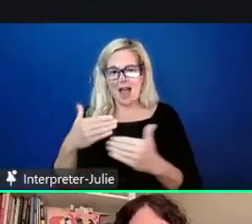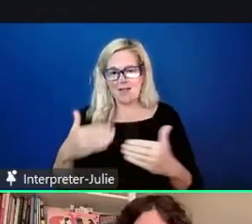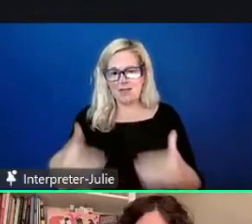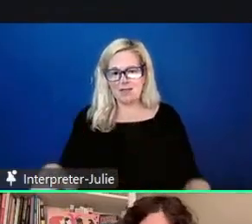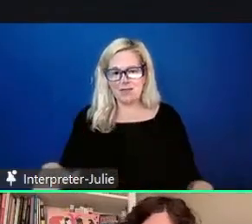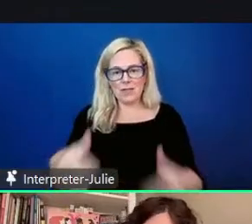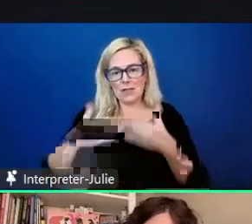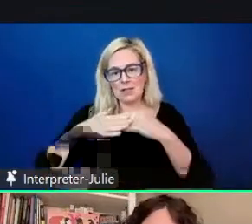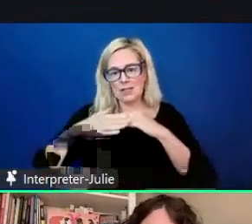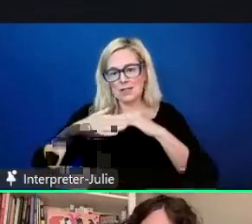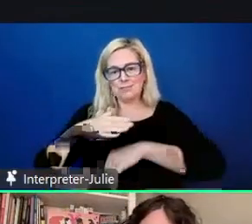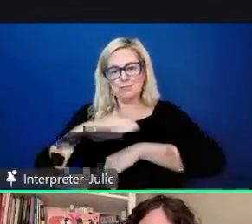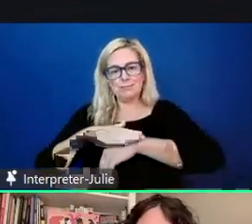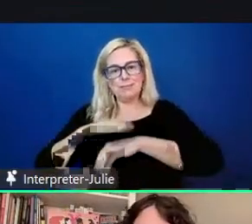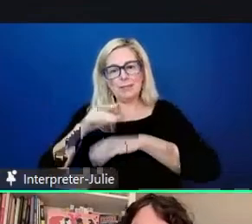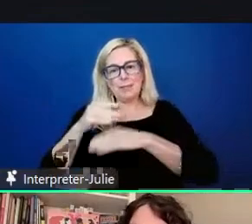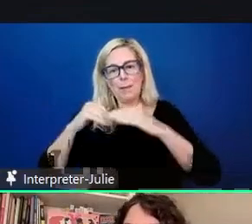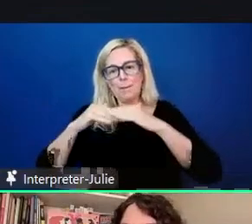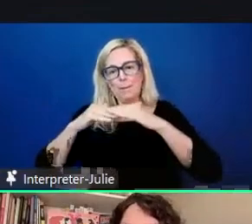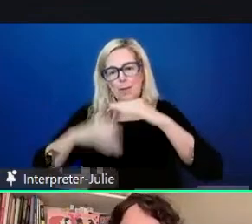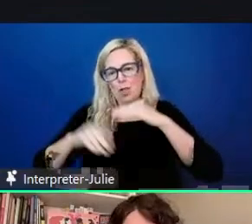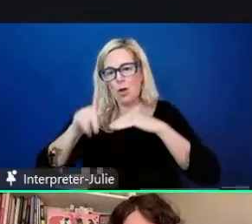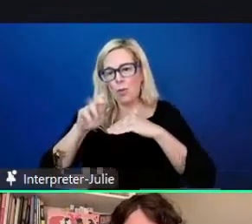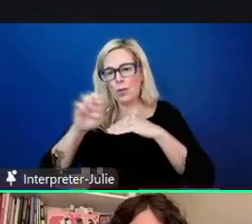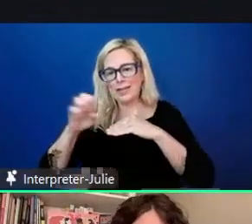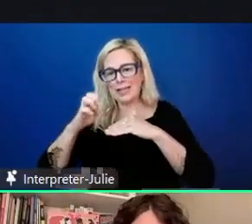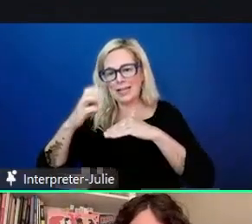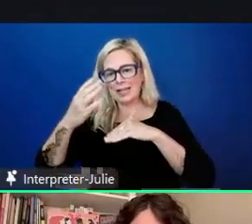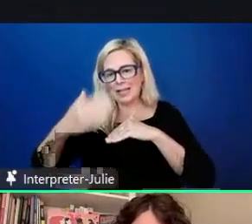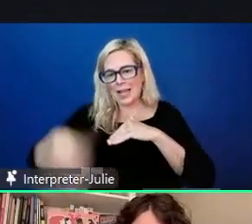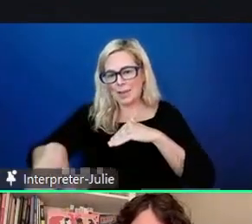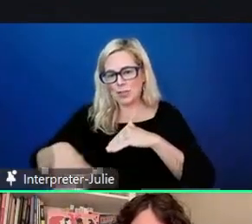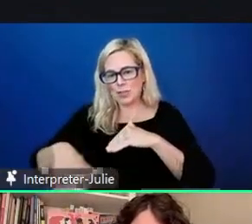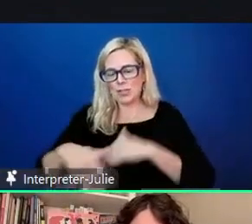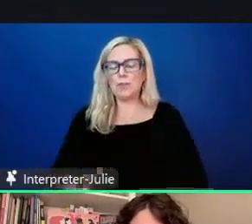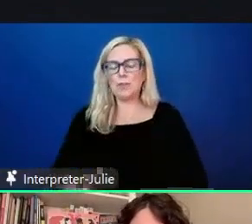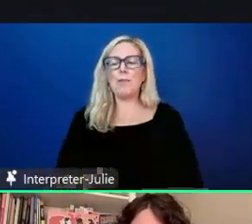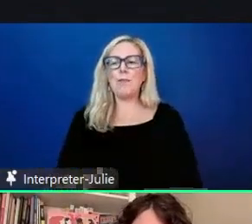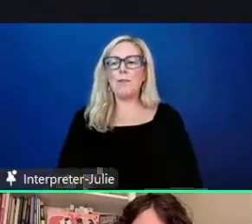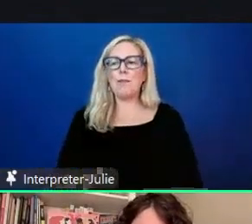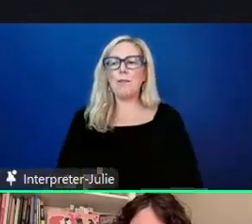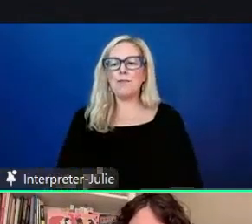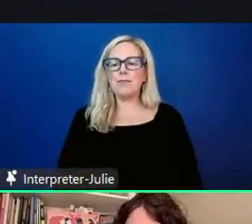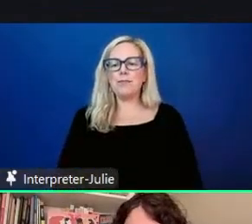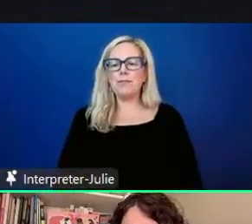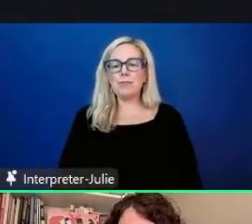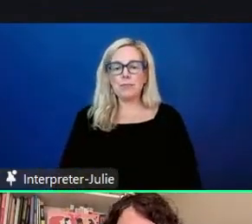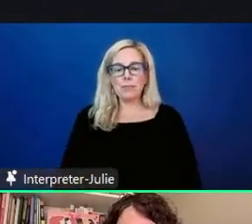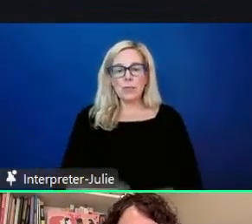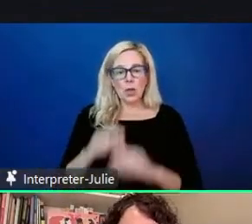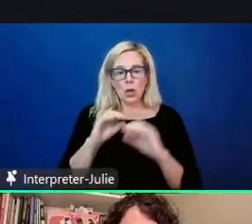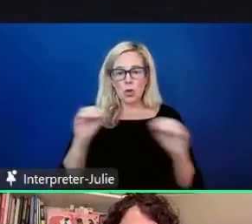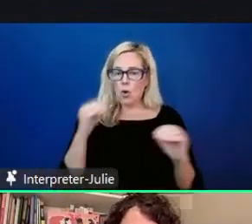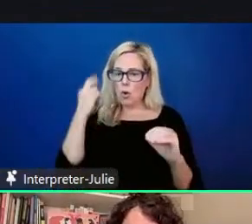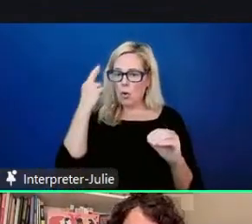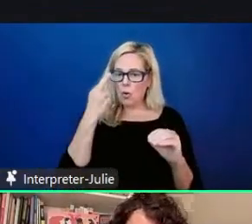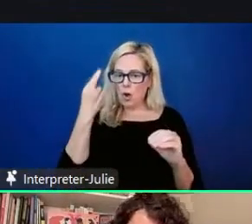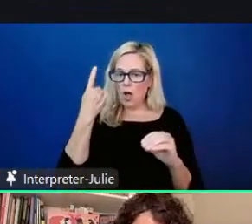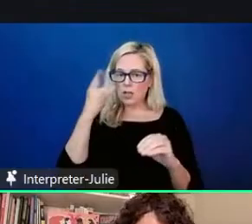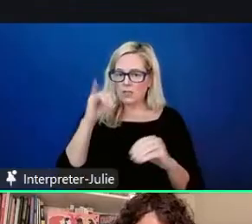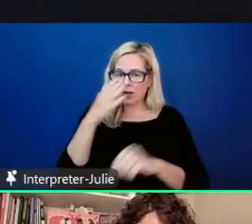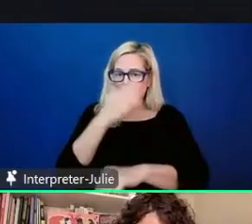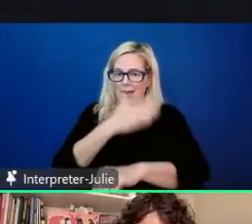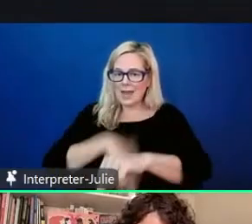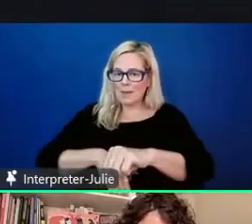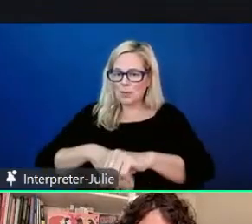amputation. Importantly, no cause was given for the amputation or for the patient's low